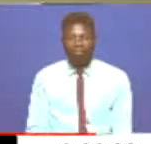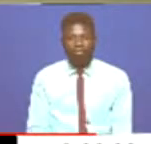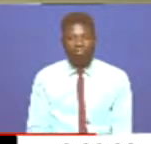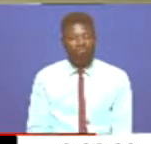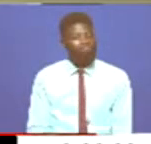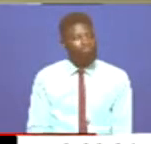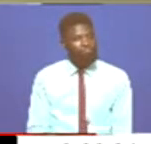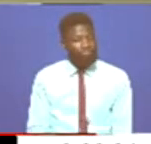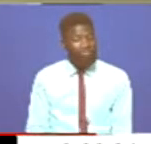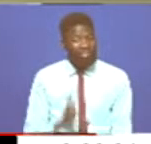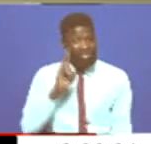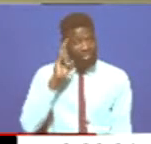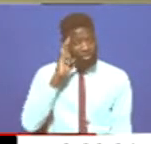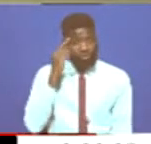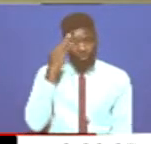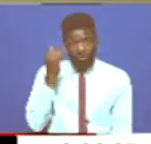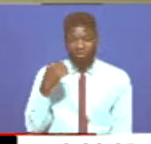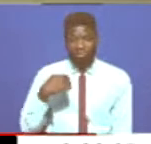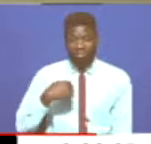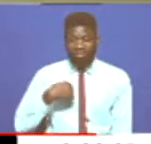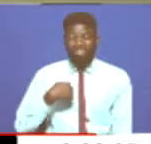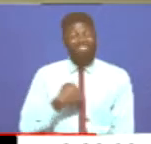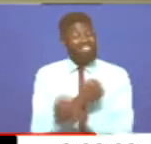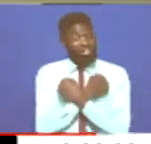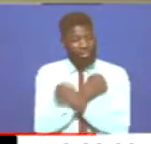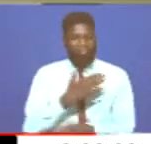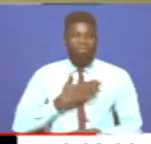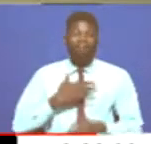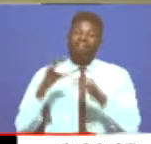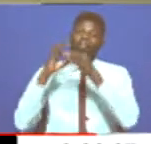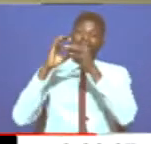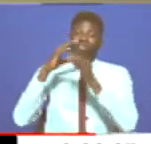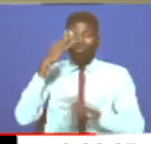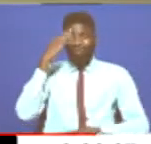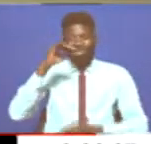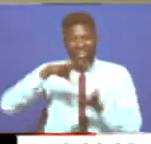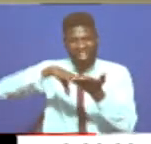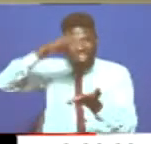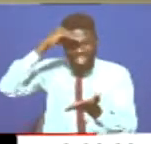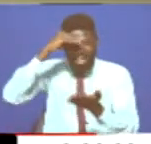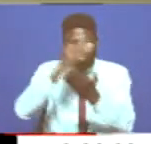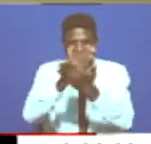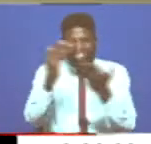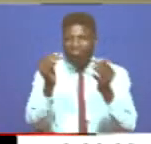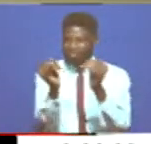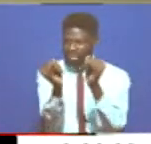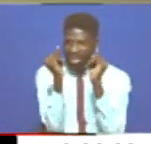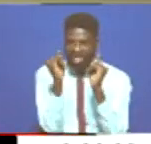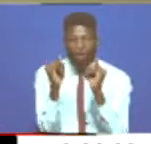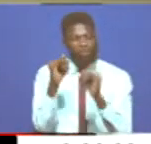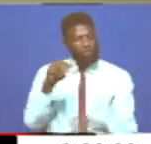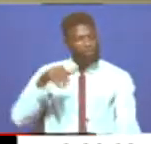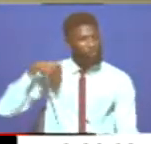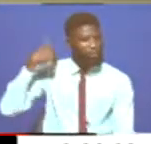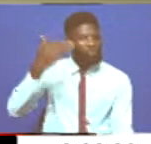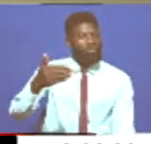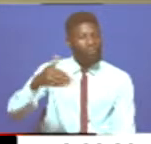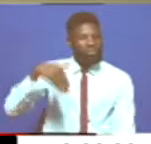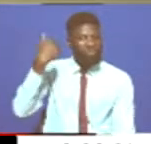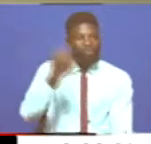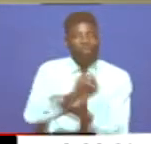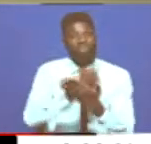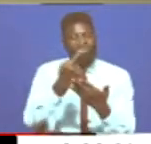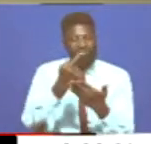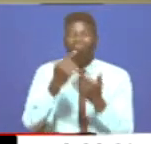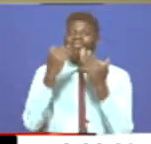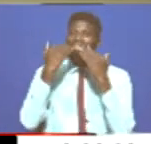A reason why I absolutely love the My Culture segment, because you get to learn something different every single week. Thank you so much,